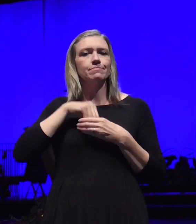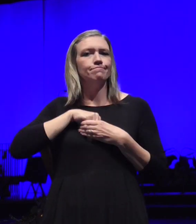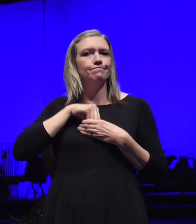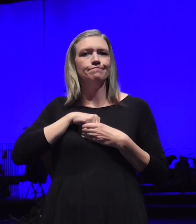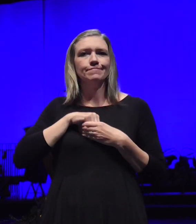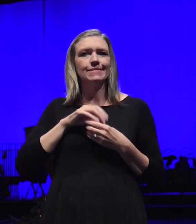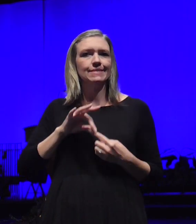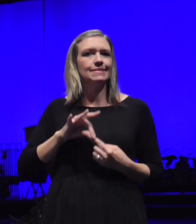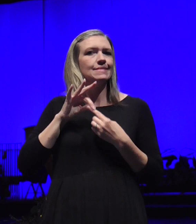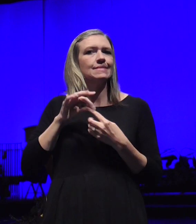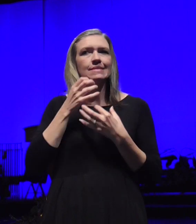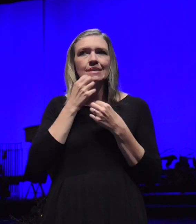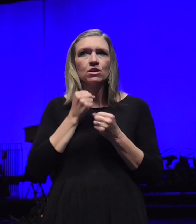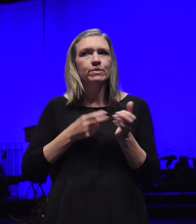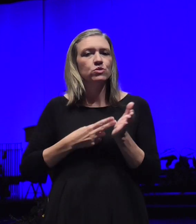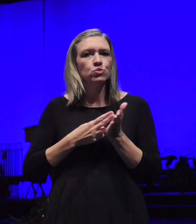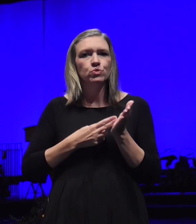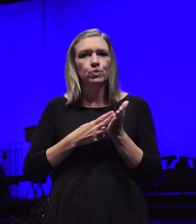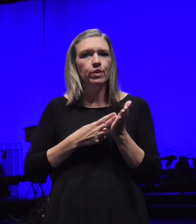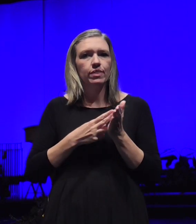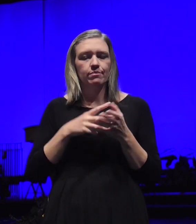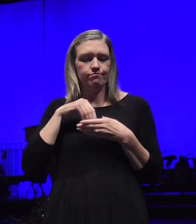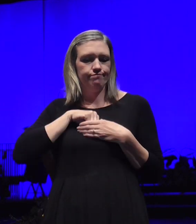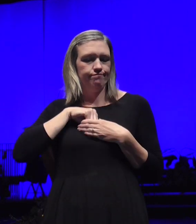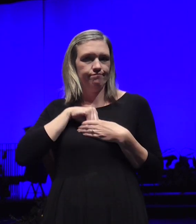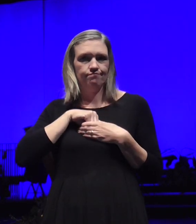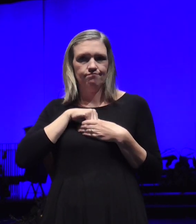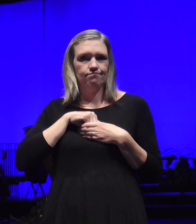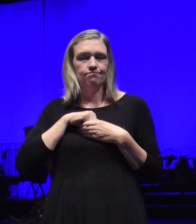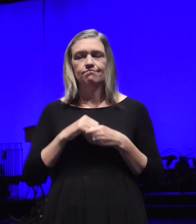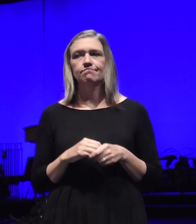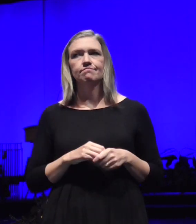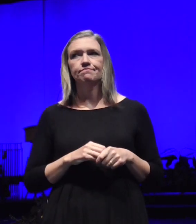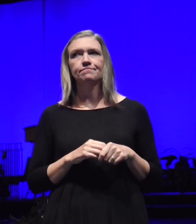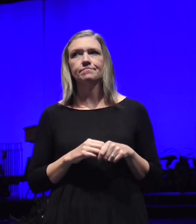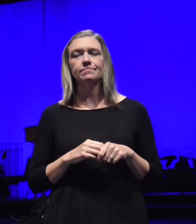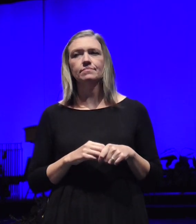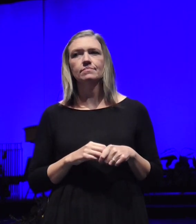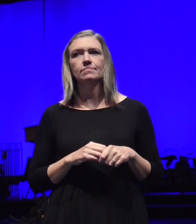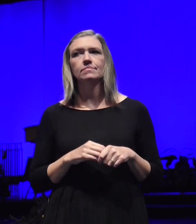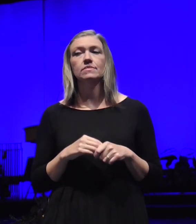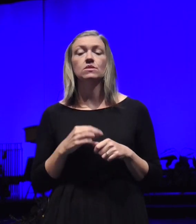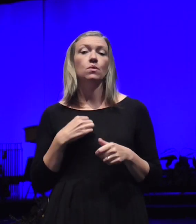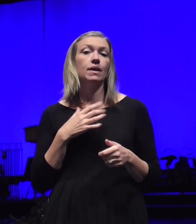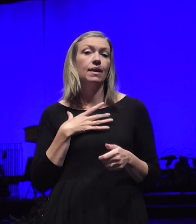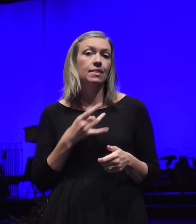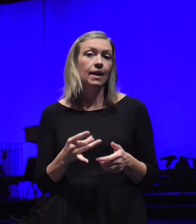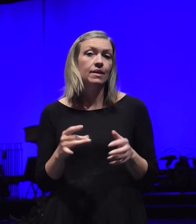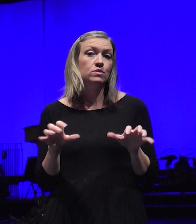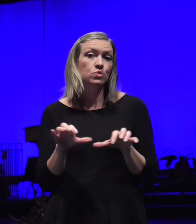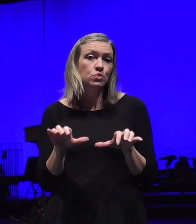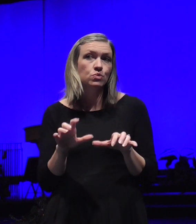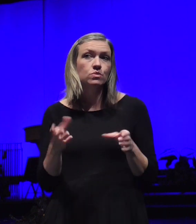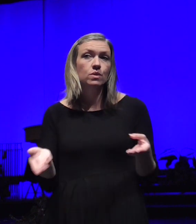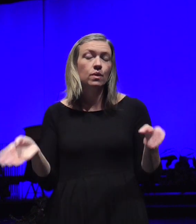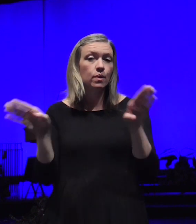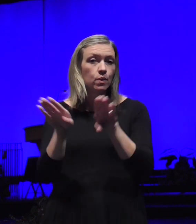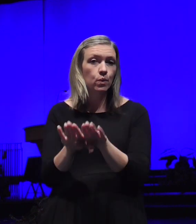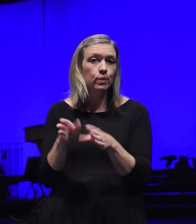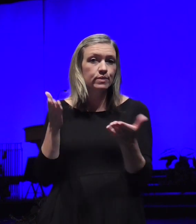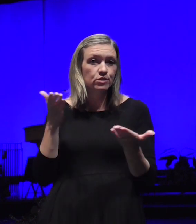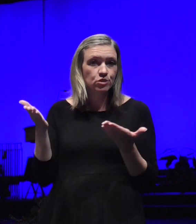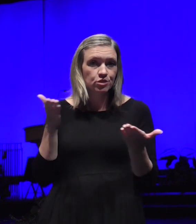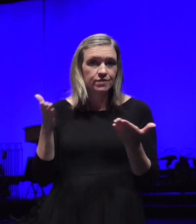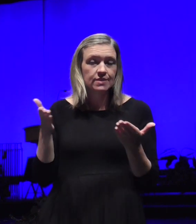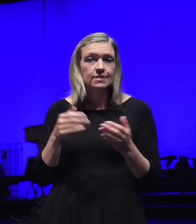most sacred truth you'll ever behold, ever behold. And so what I would like to do as I close this